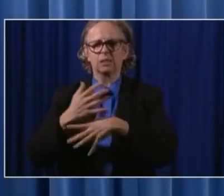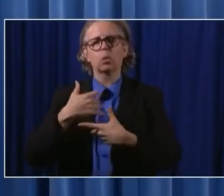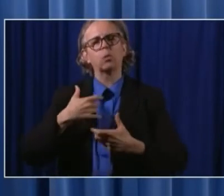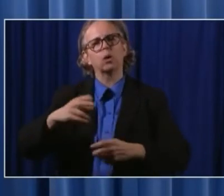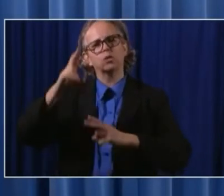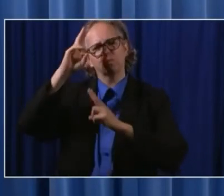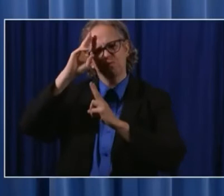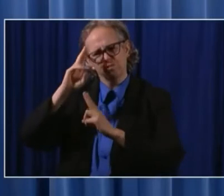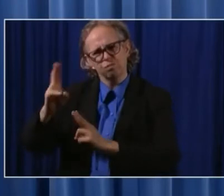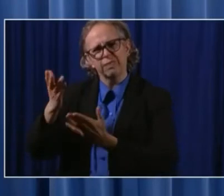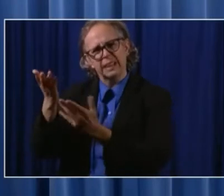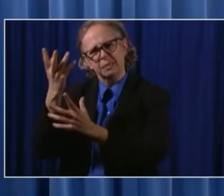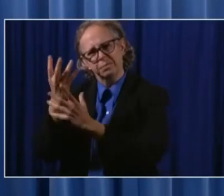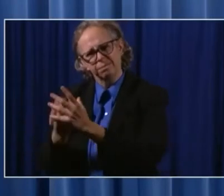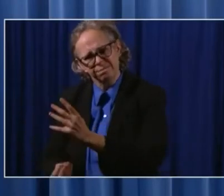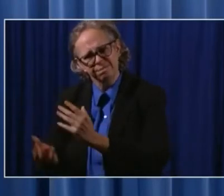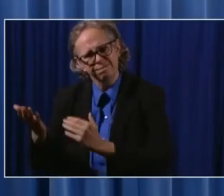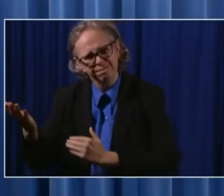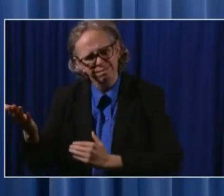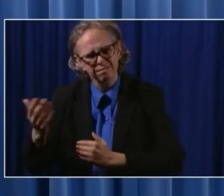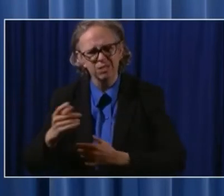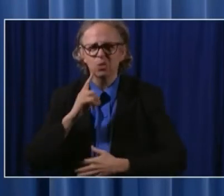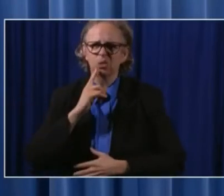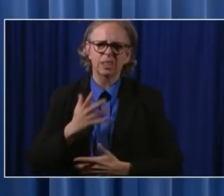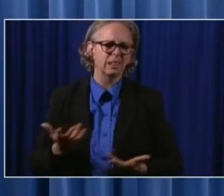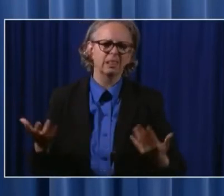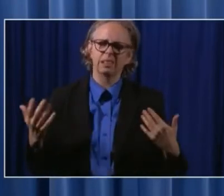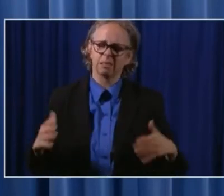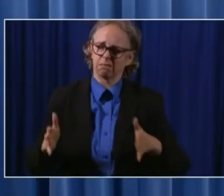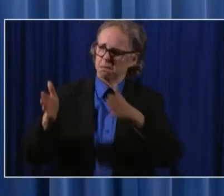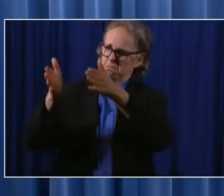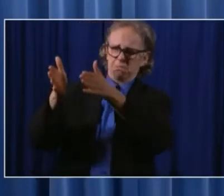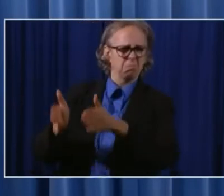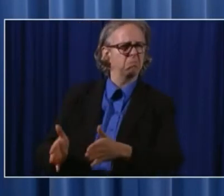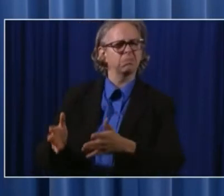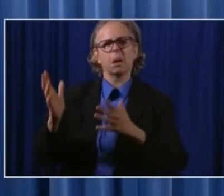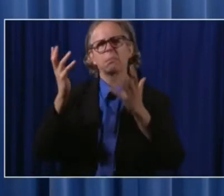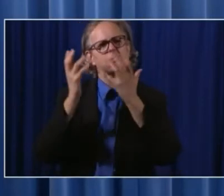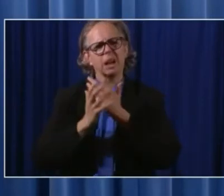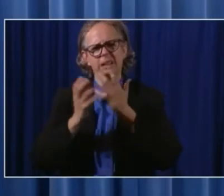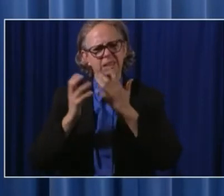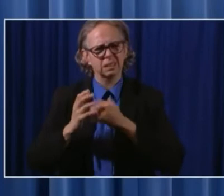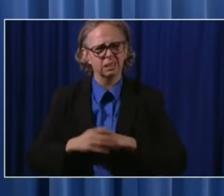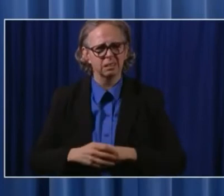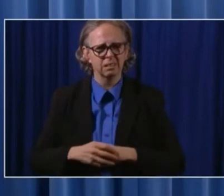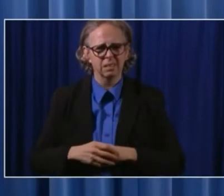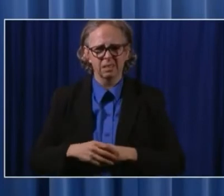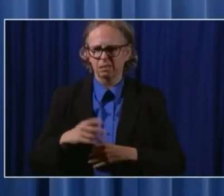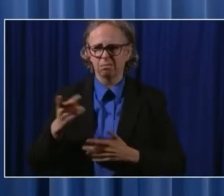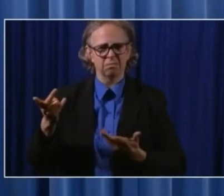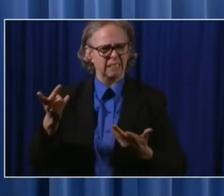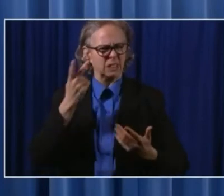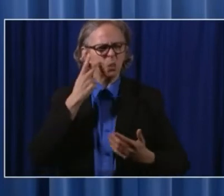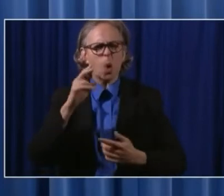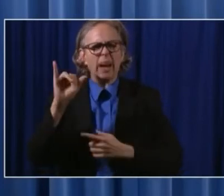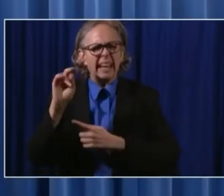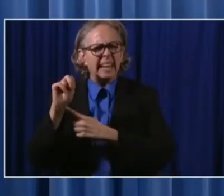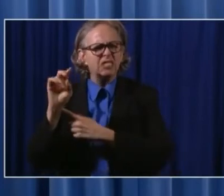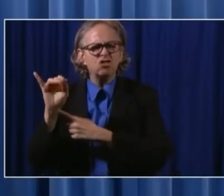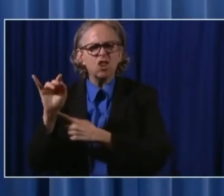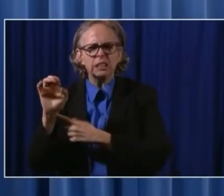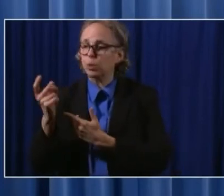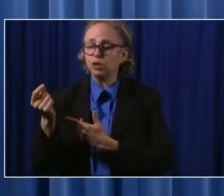Extraordinary man, someone who, when he saw injustice, spoke out very loud,